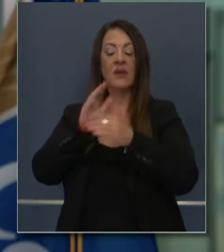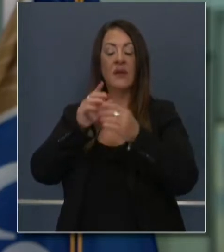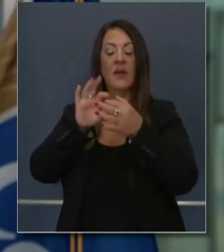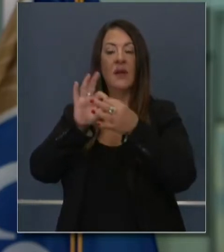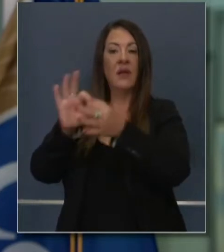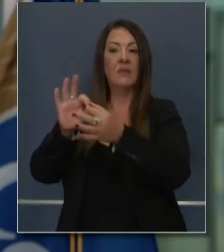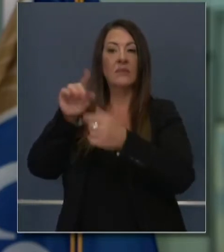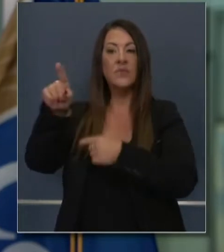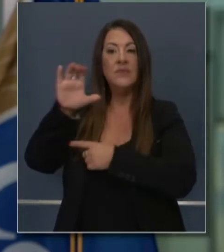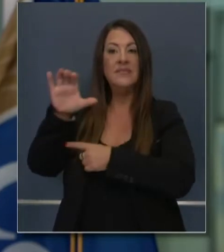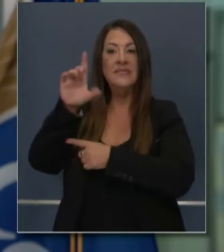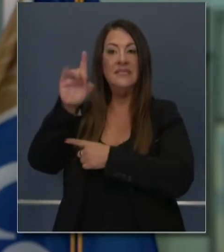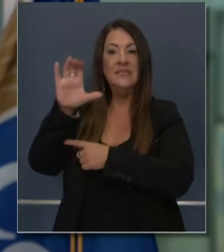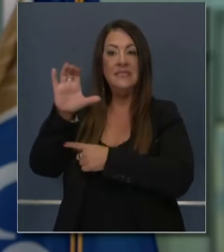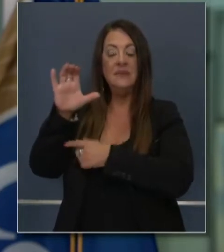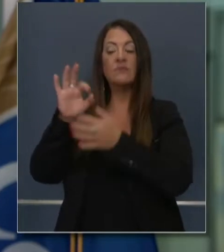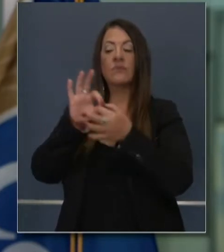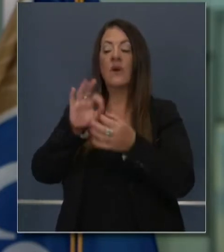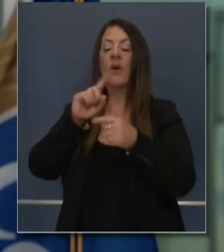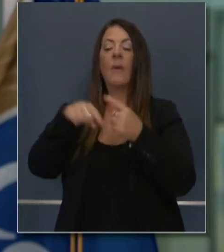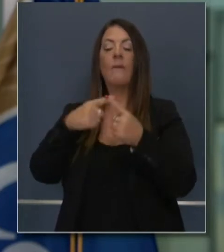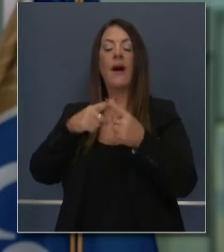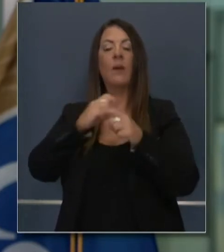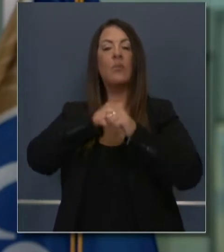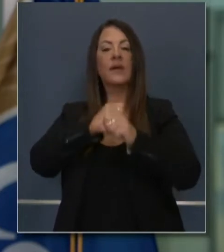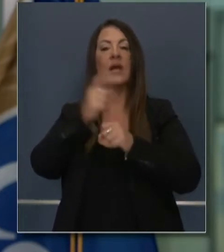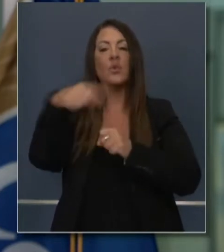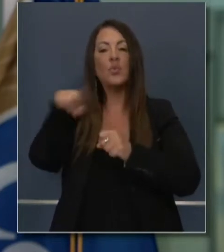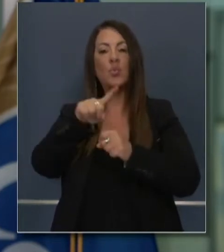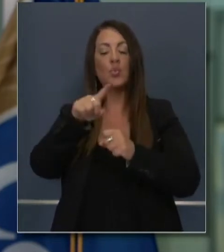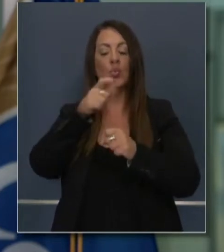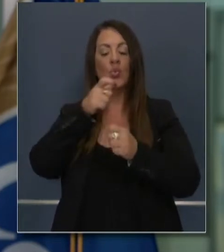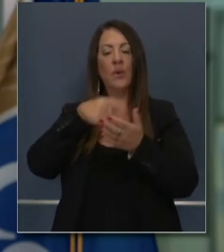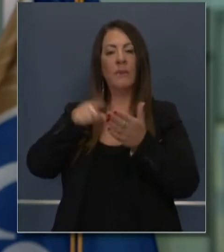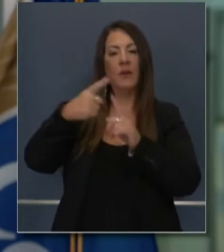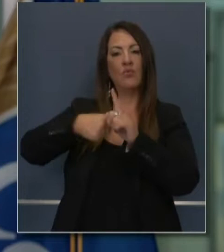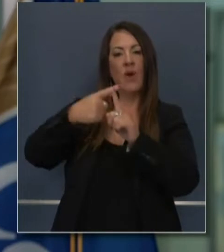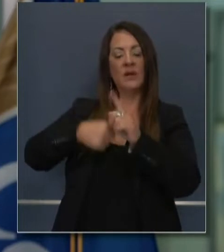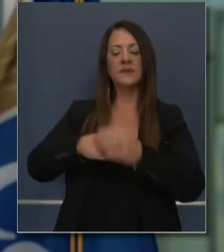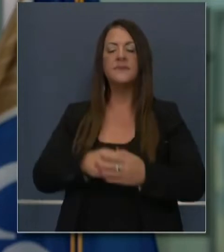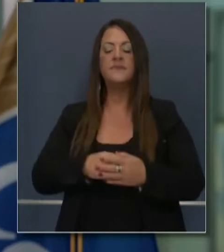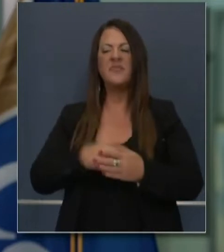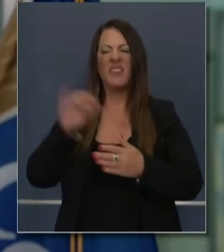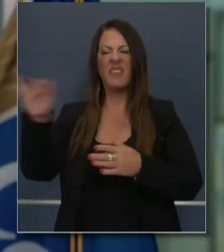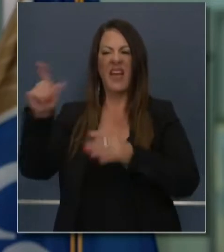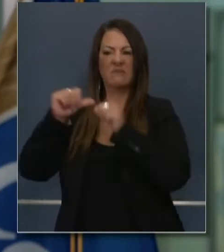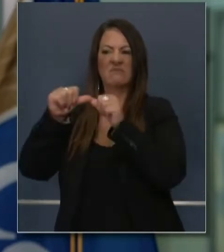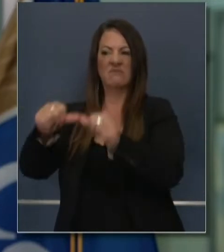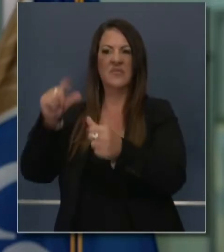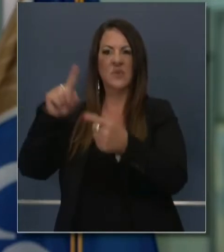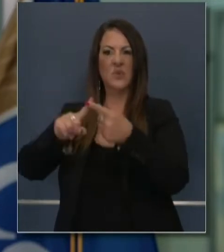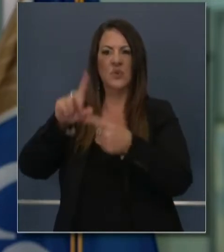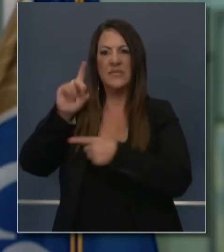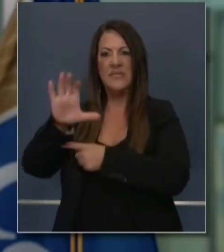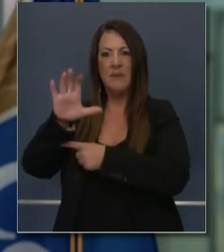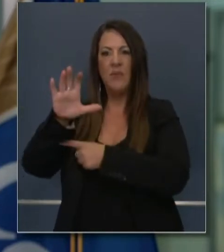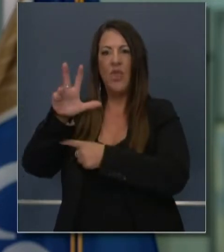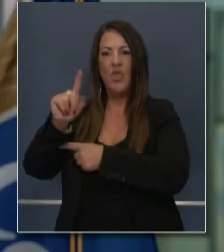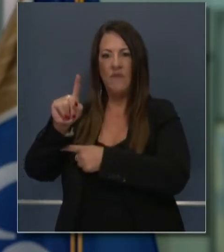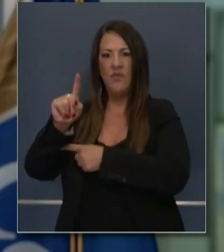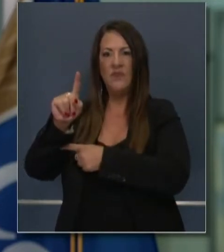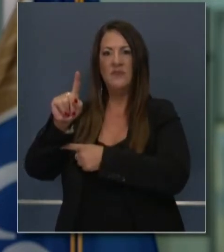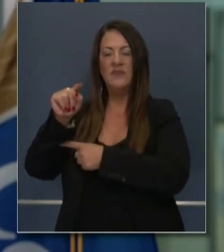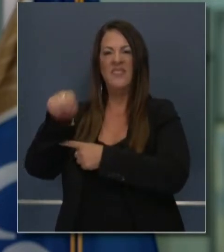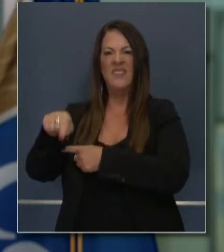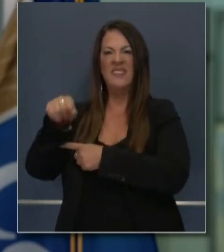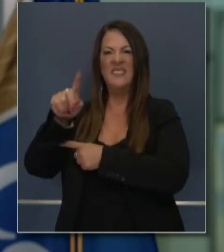forth some tenant protections that last through the end of this year. Our protections are not impacted